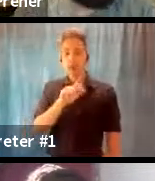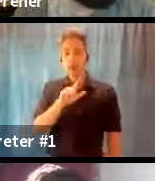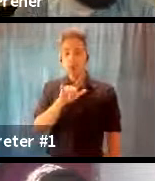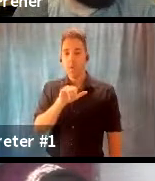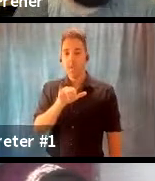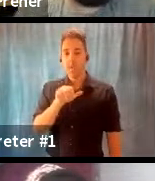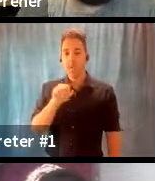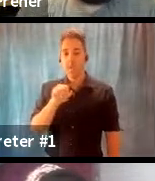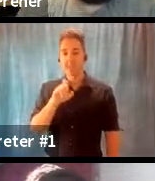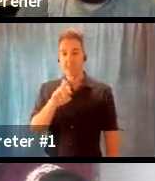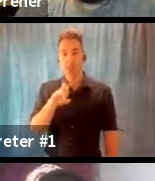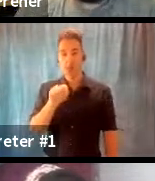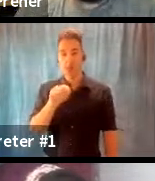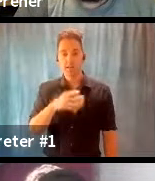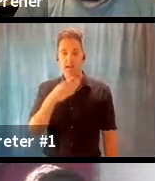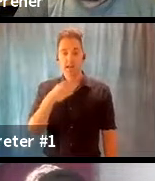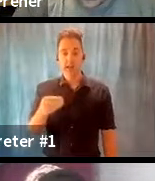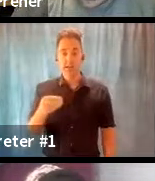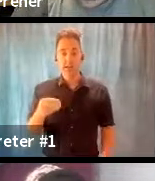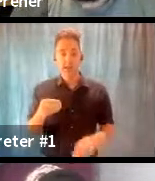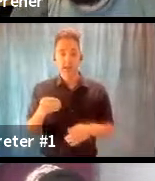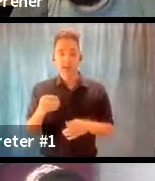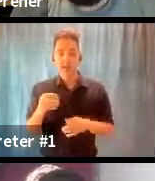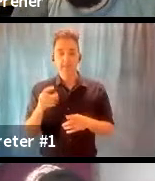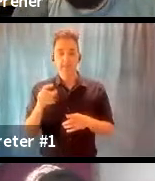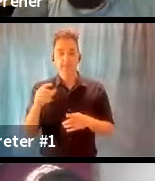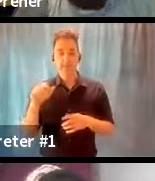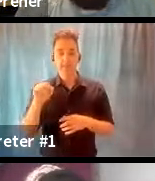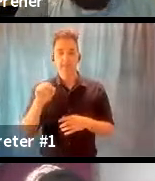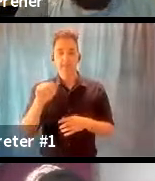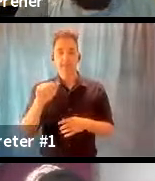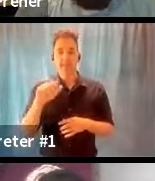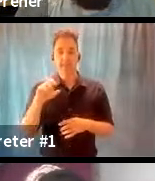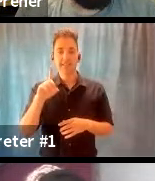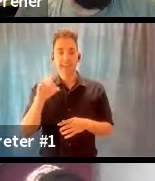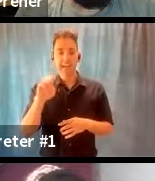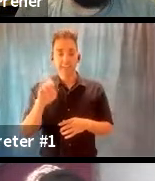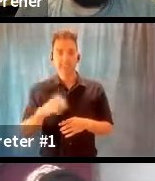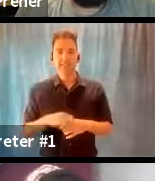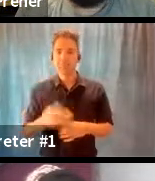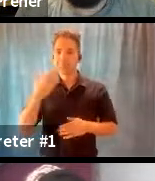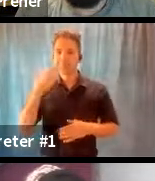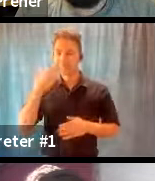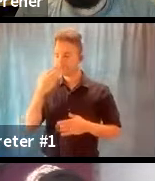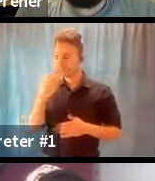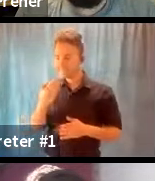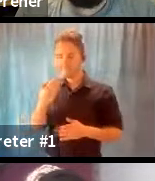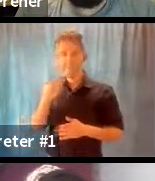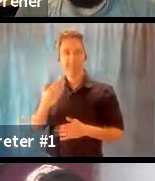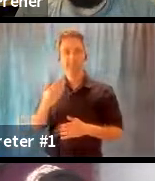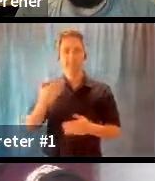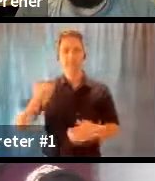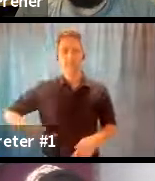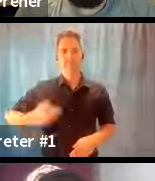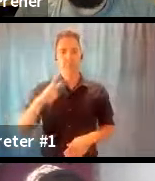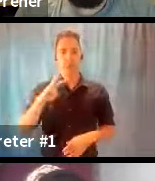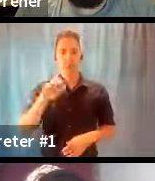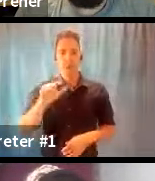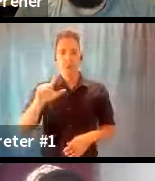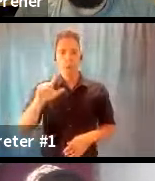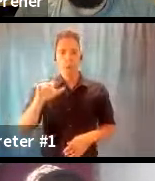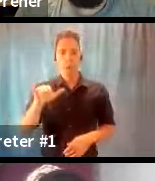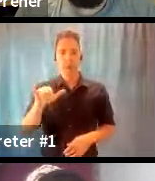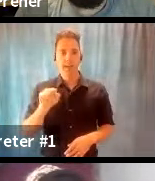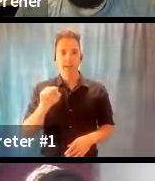Thank you very much, Michelle. Appreciate that. Good evening. My name is Wally Seward. Yesterday, I